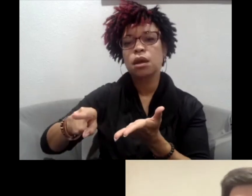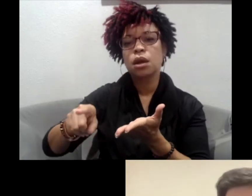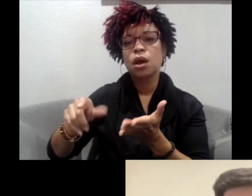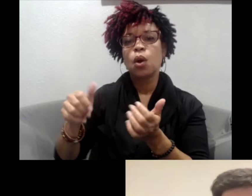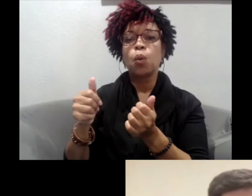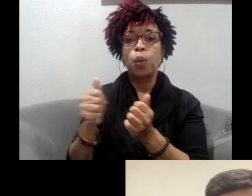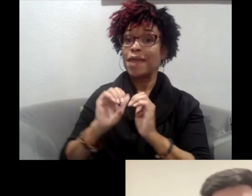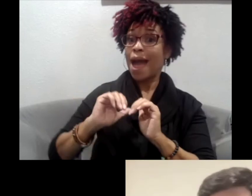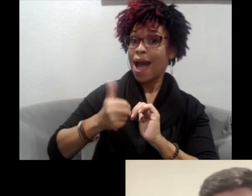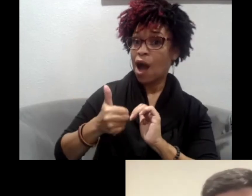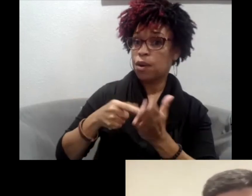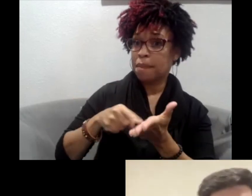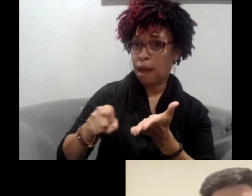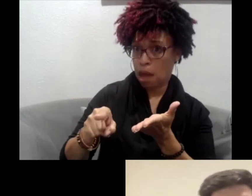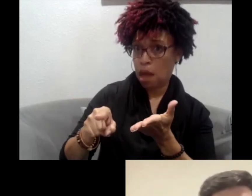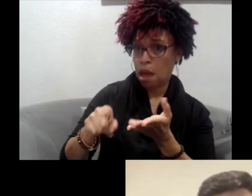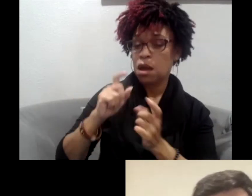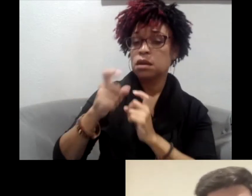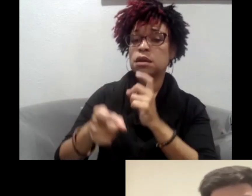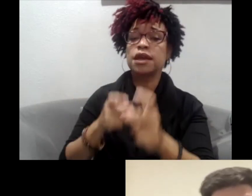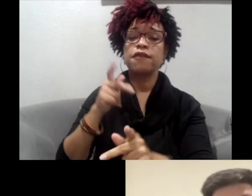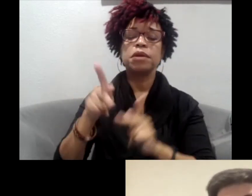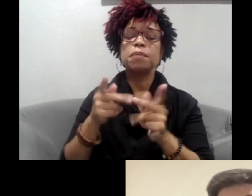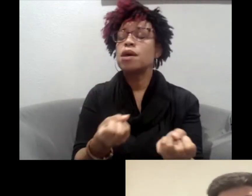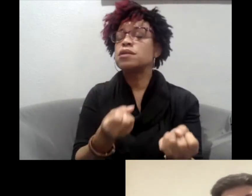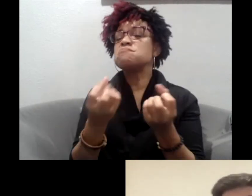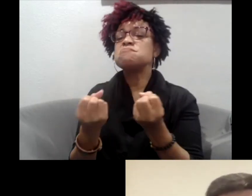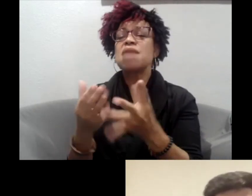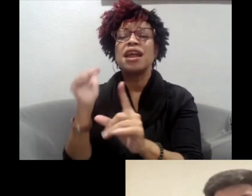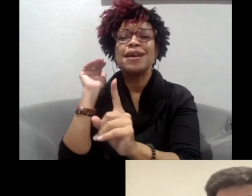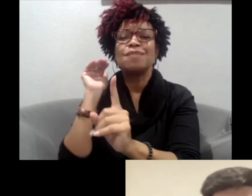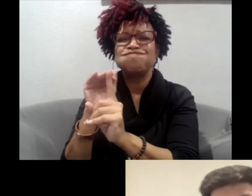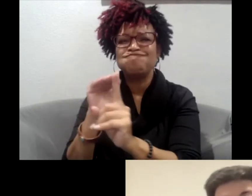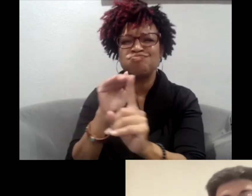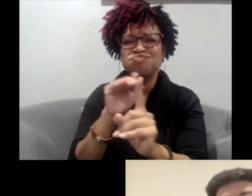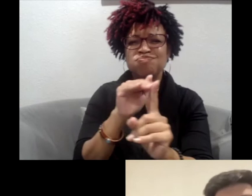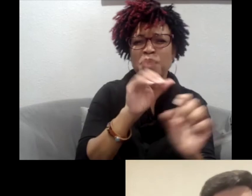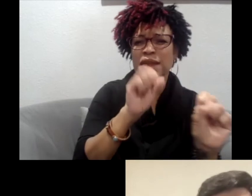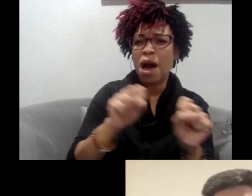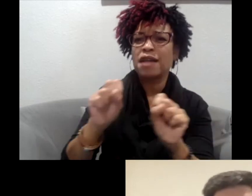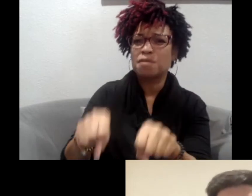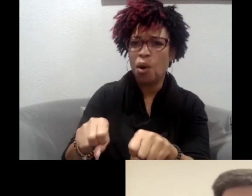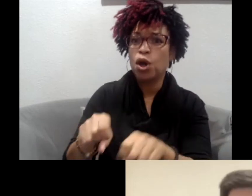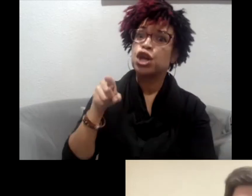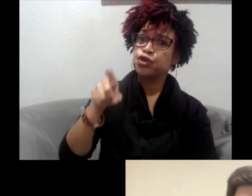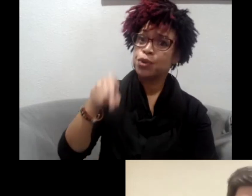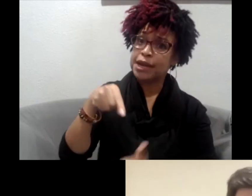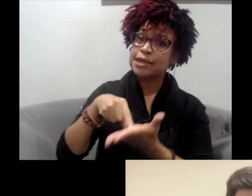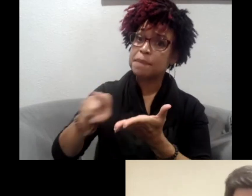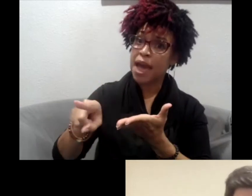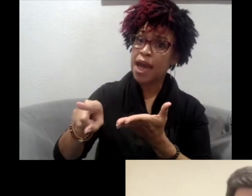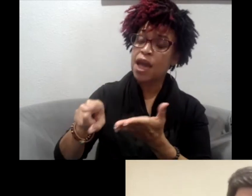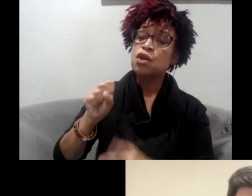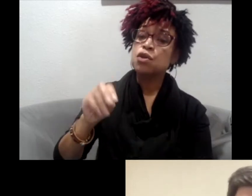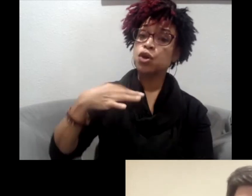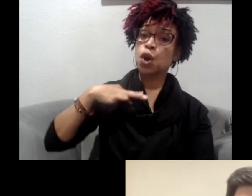pay, to give folks as many notices as possible that you need to pay to be eligible as a